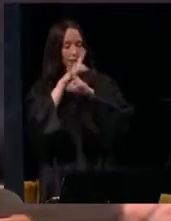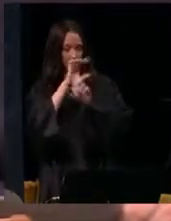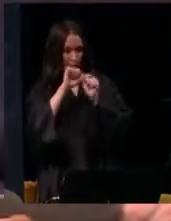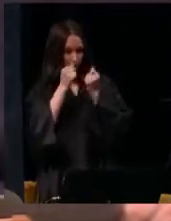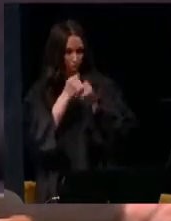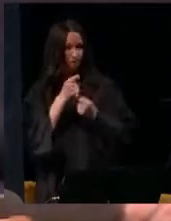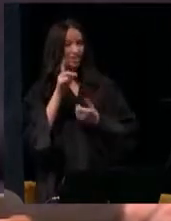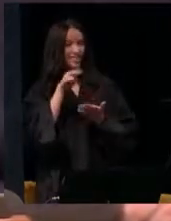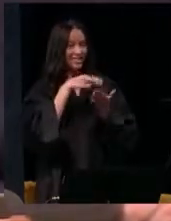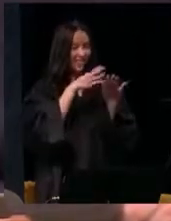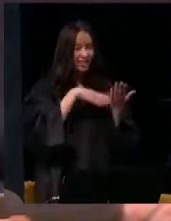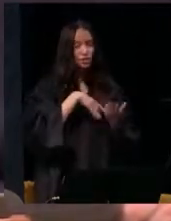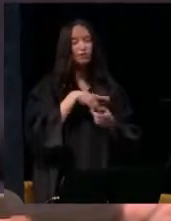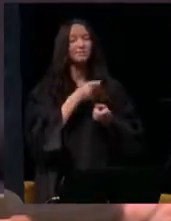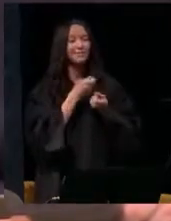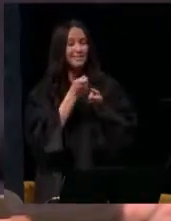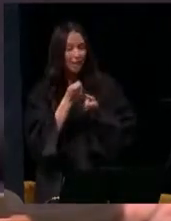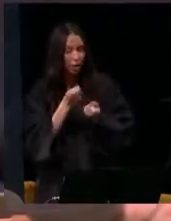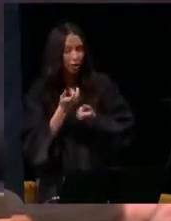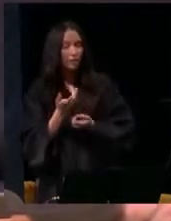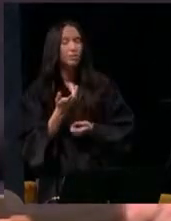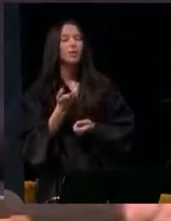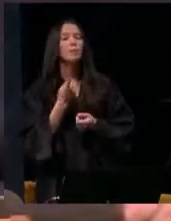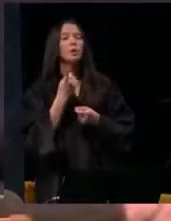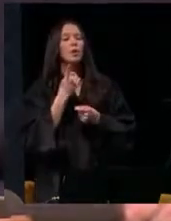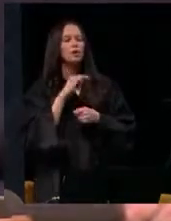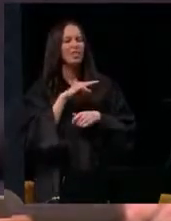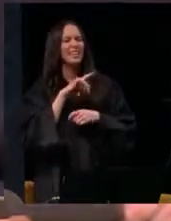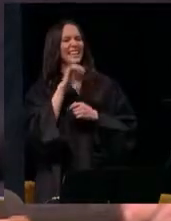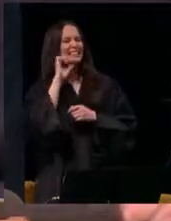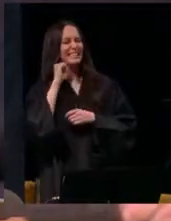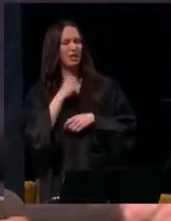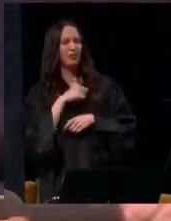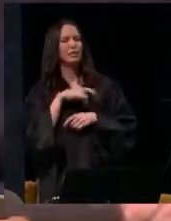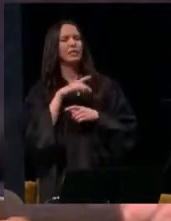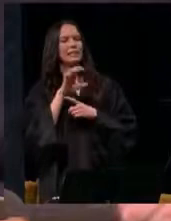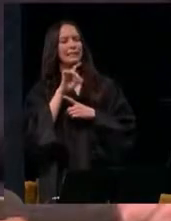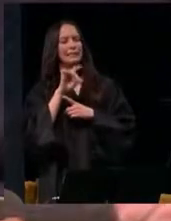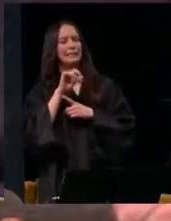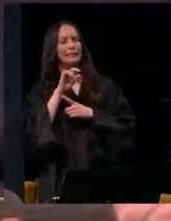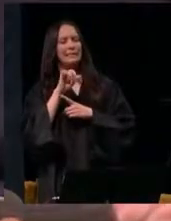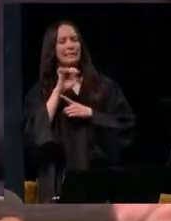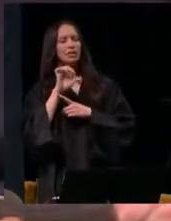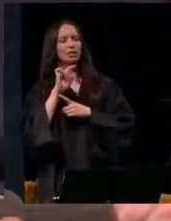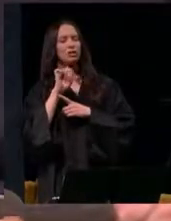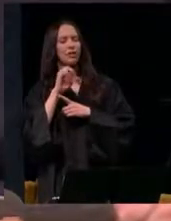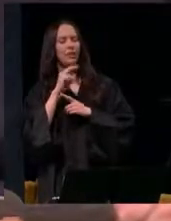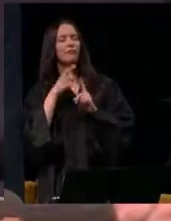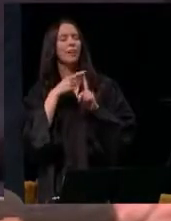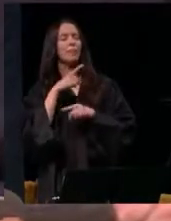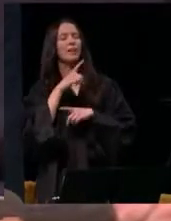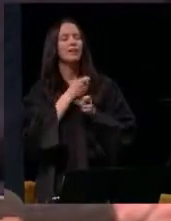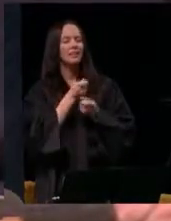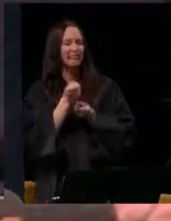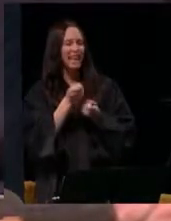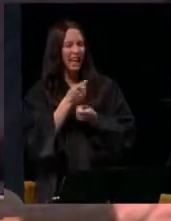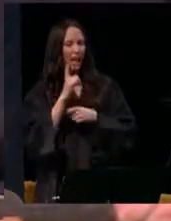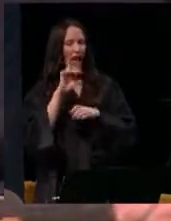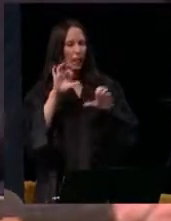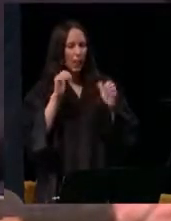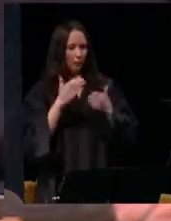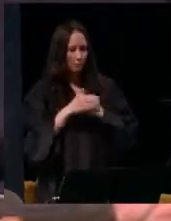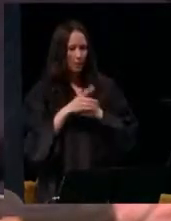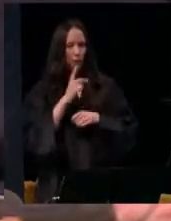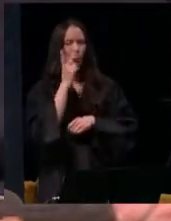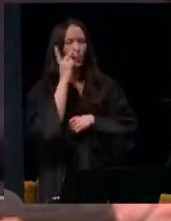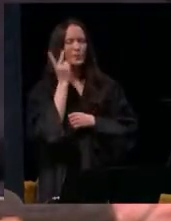dancer and a figure skater, where she received her silver distinction by the U.S. Figure Skating Club. You will always find her doing cartwheels